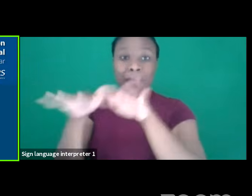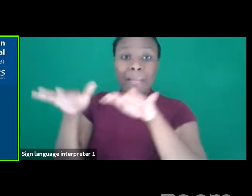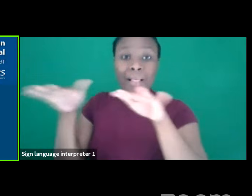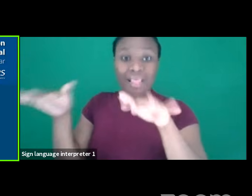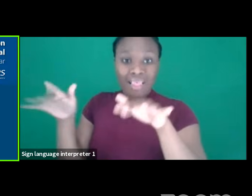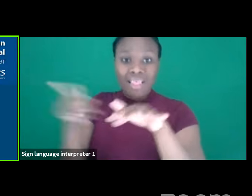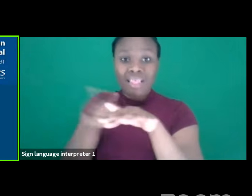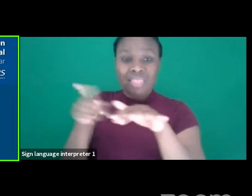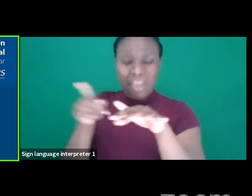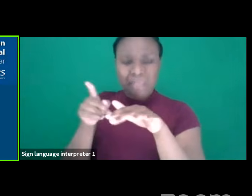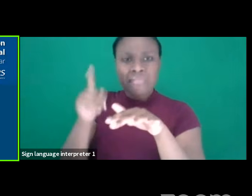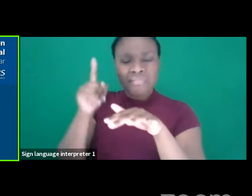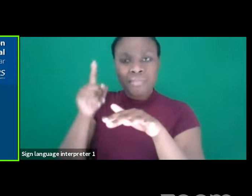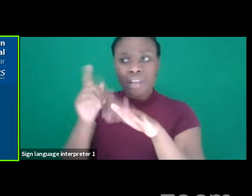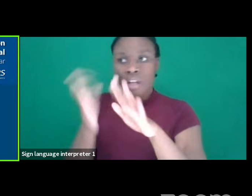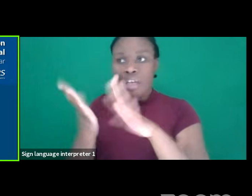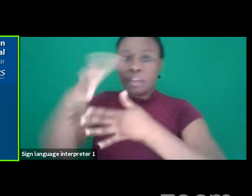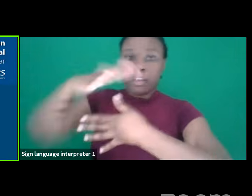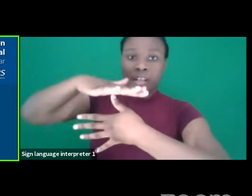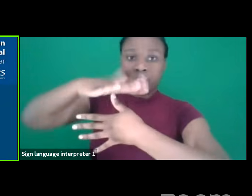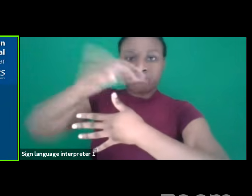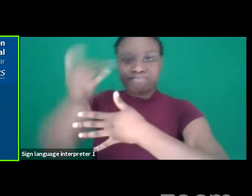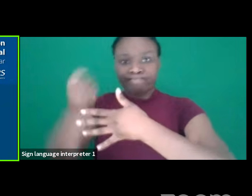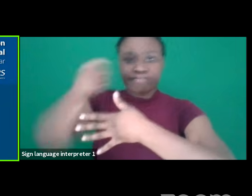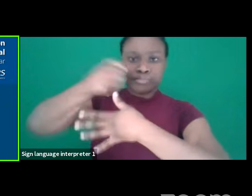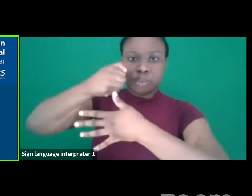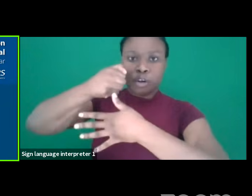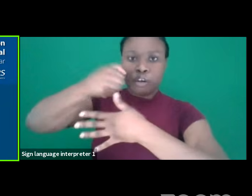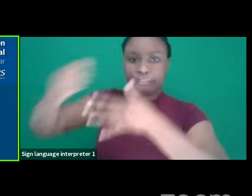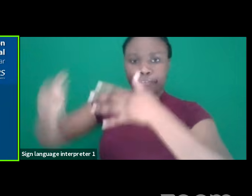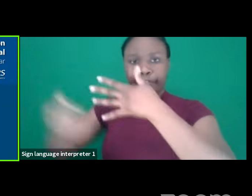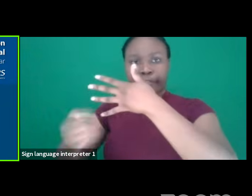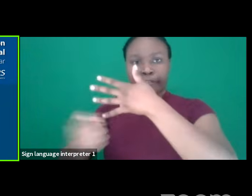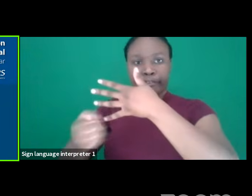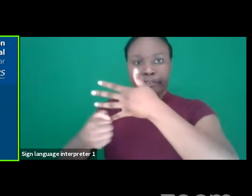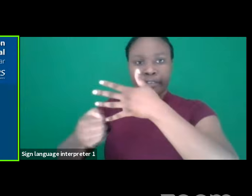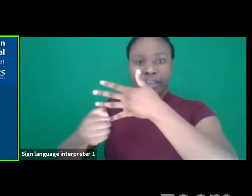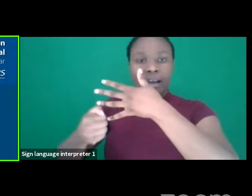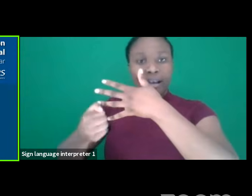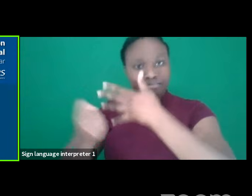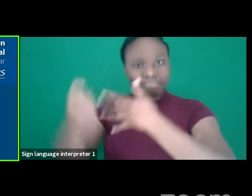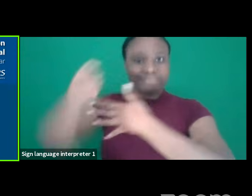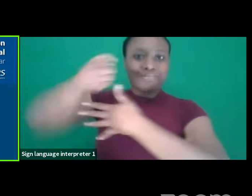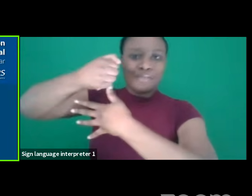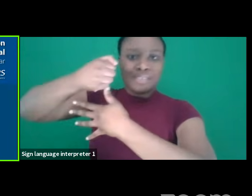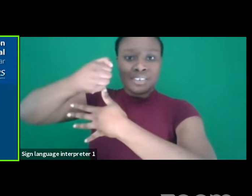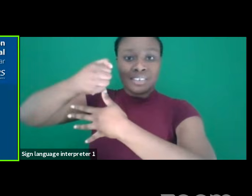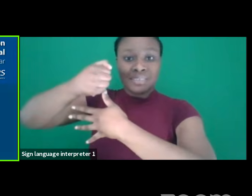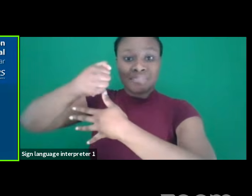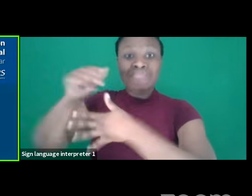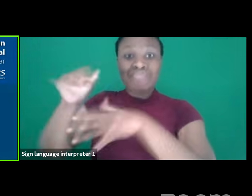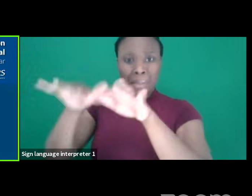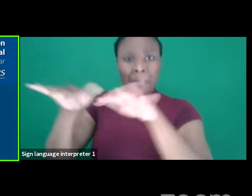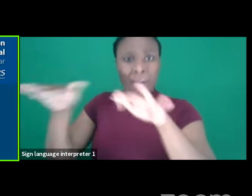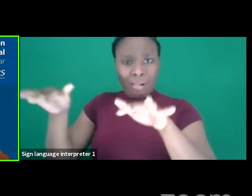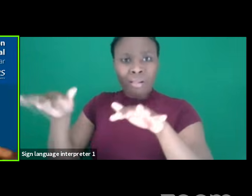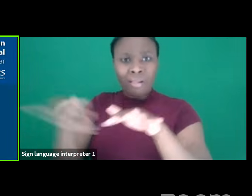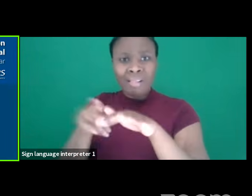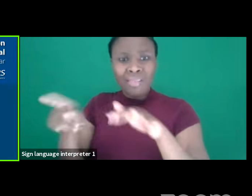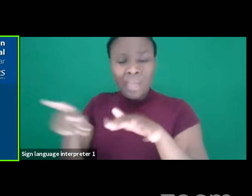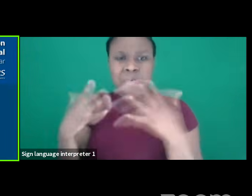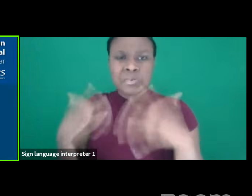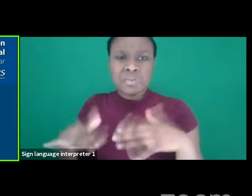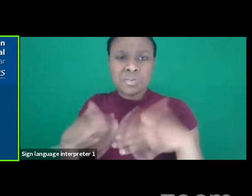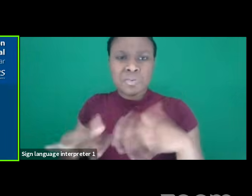and center of what we do. And we believe that they really are the ones that are making everything else to